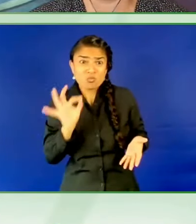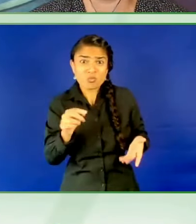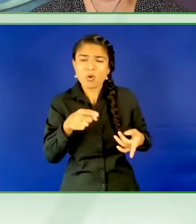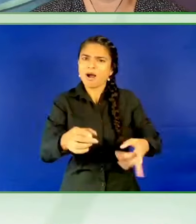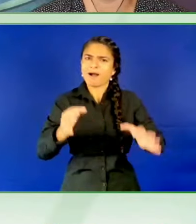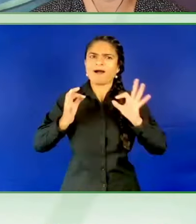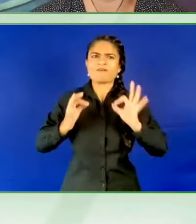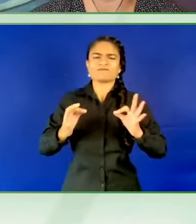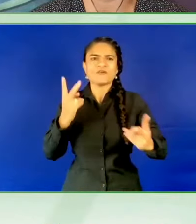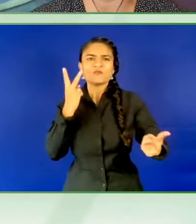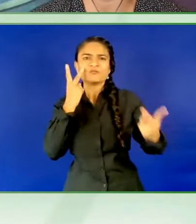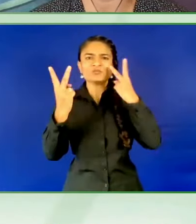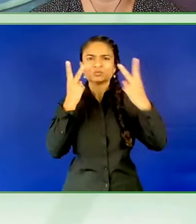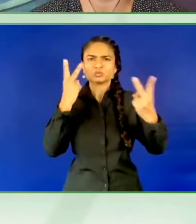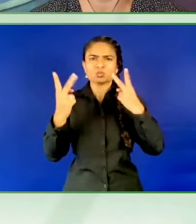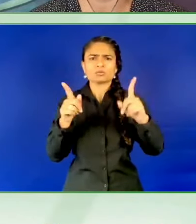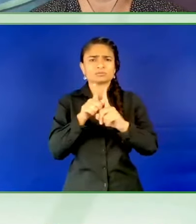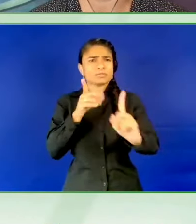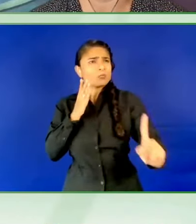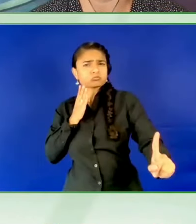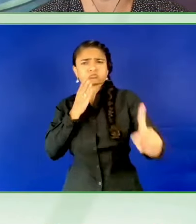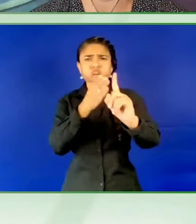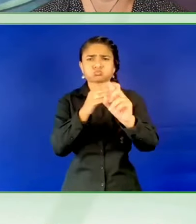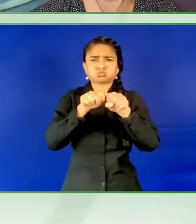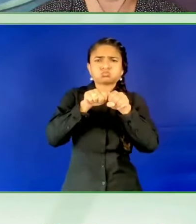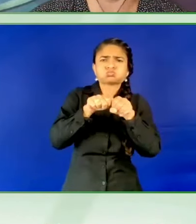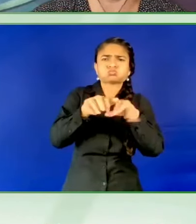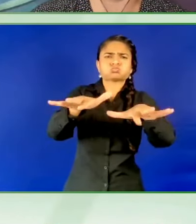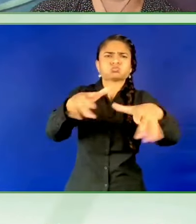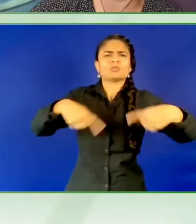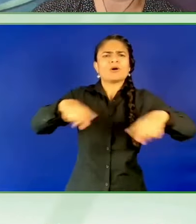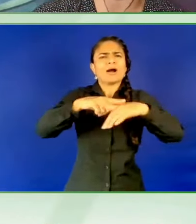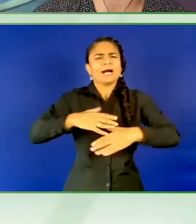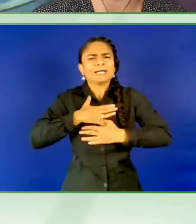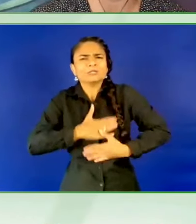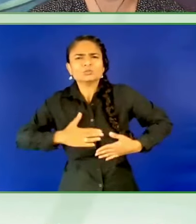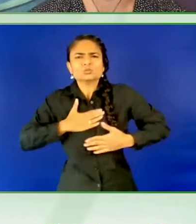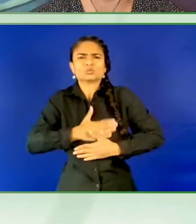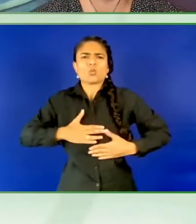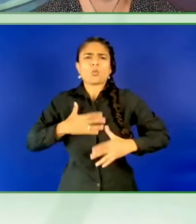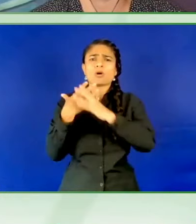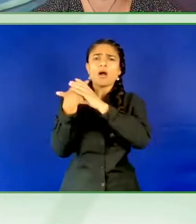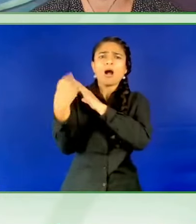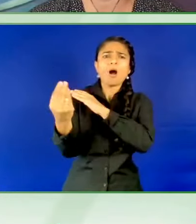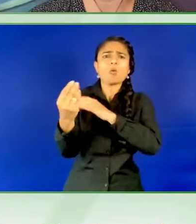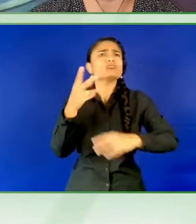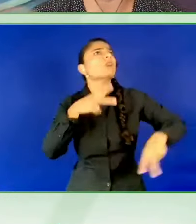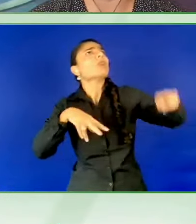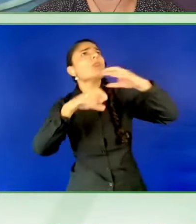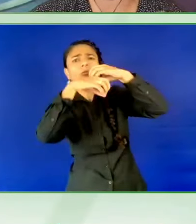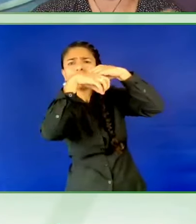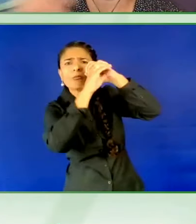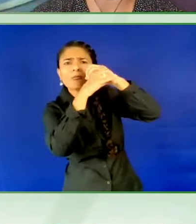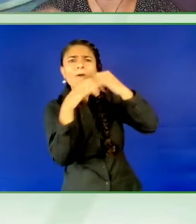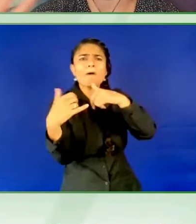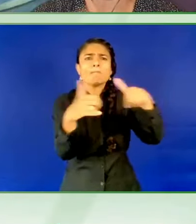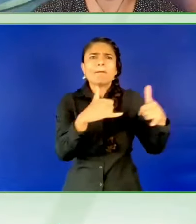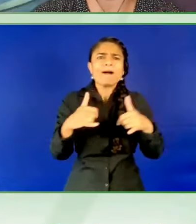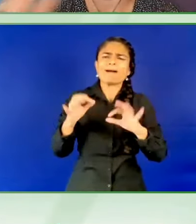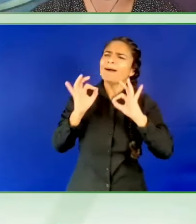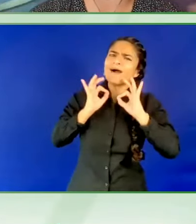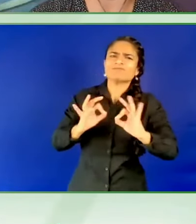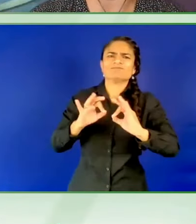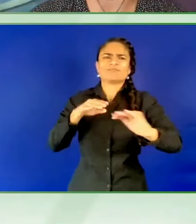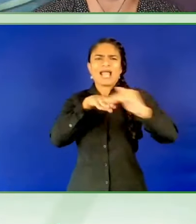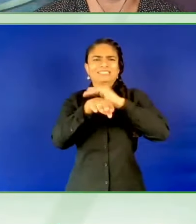I'm really happy to say that we are not alone in this. With the time, there have been coming a